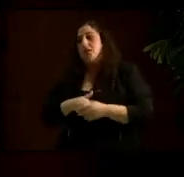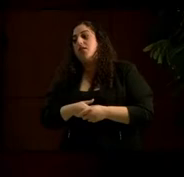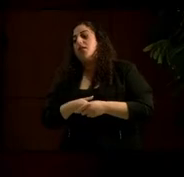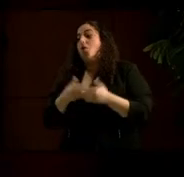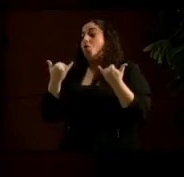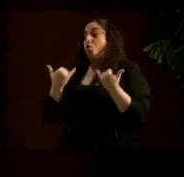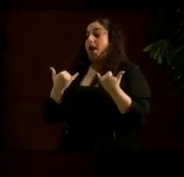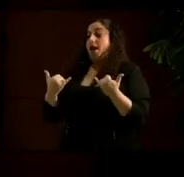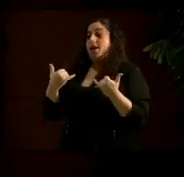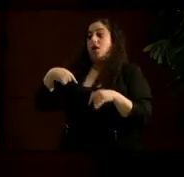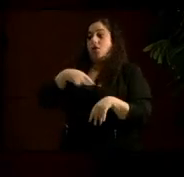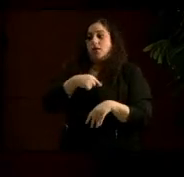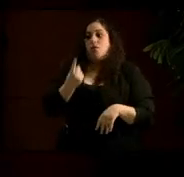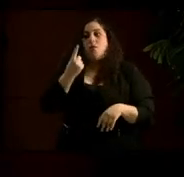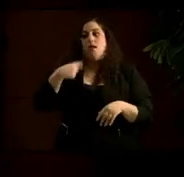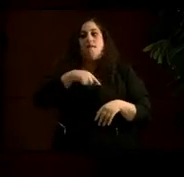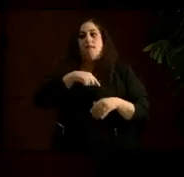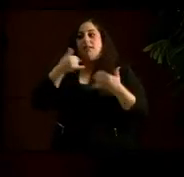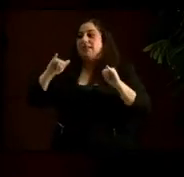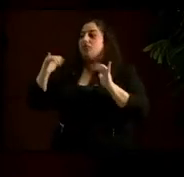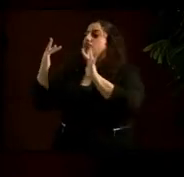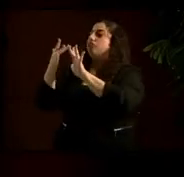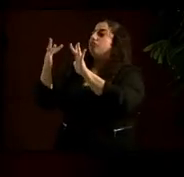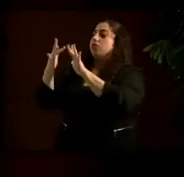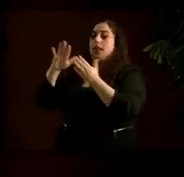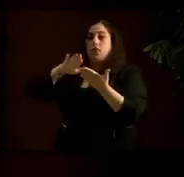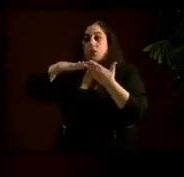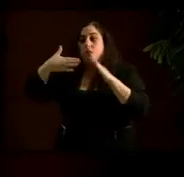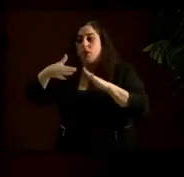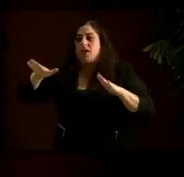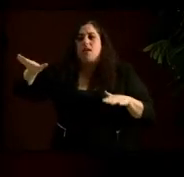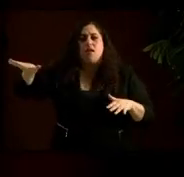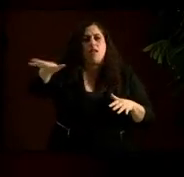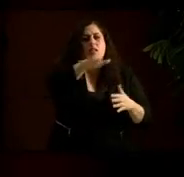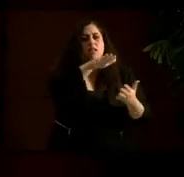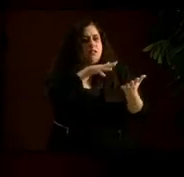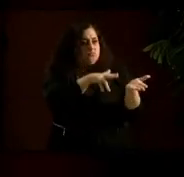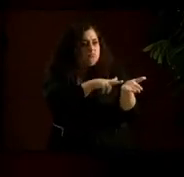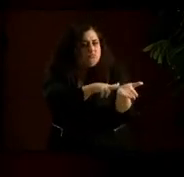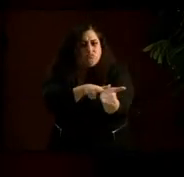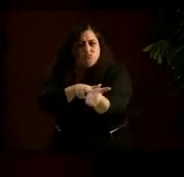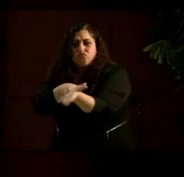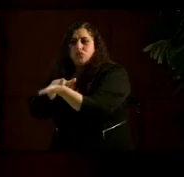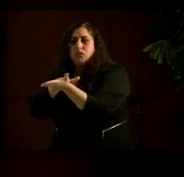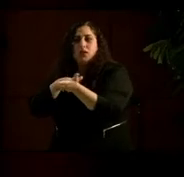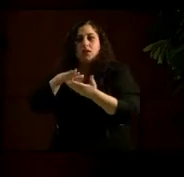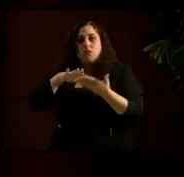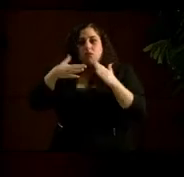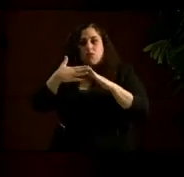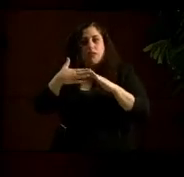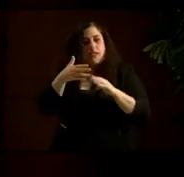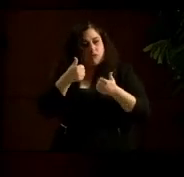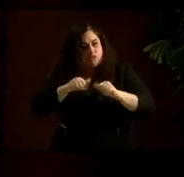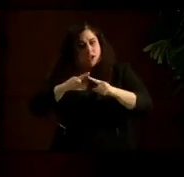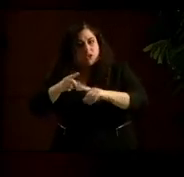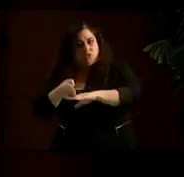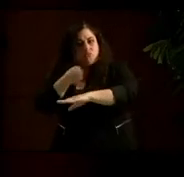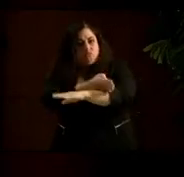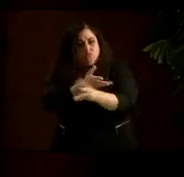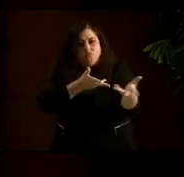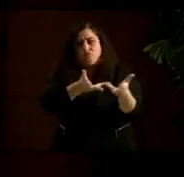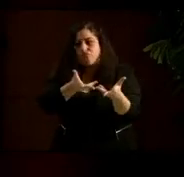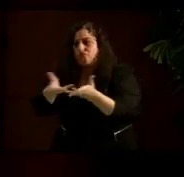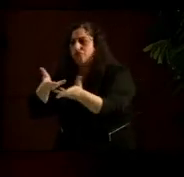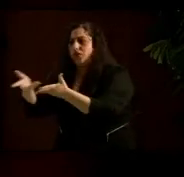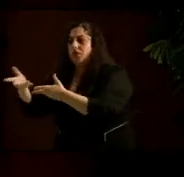still out in the community, active, fully engaged, and making a difference. SDSU has those values deeply